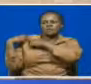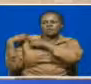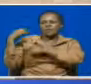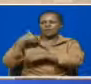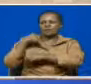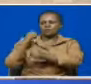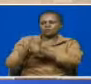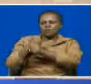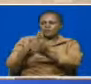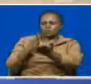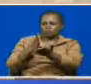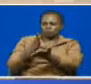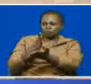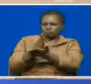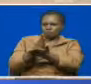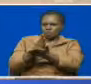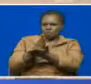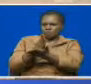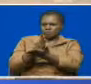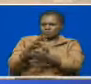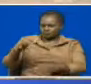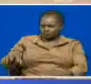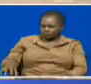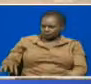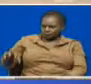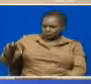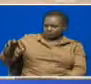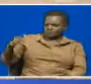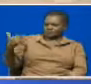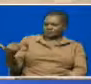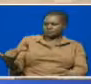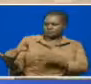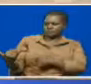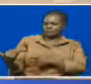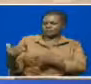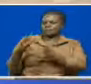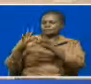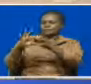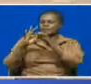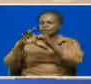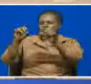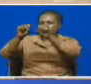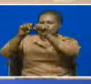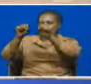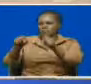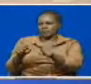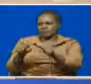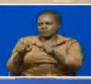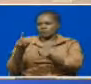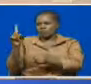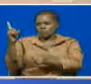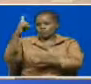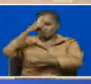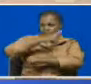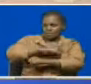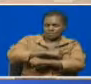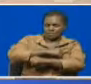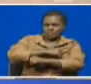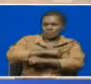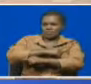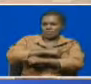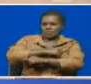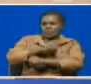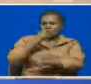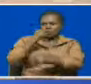to ensure that this growing up person belongs to the society, and someday they'll